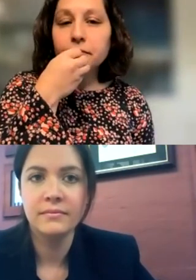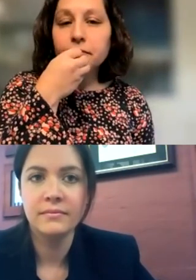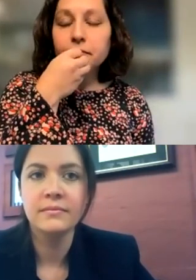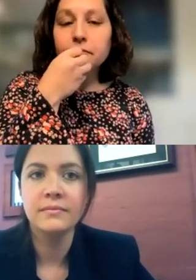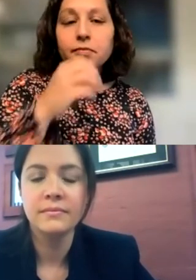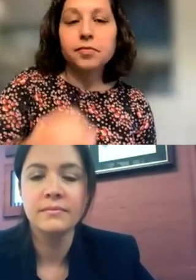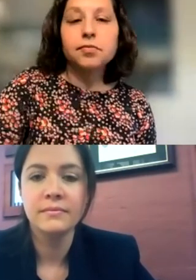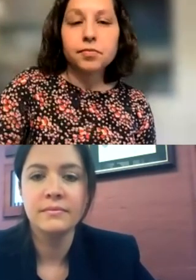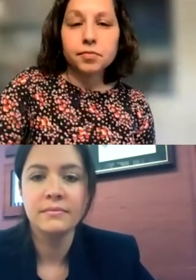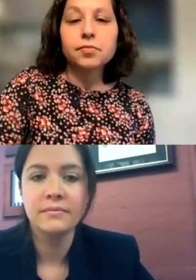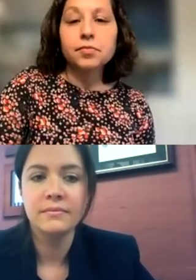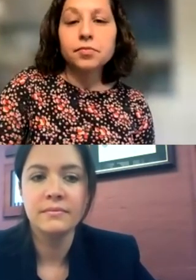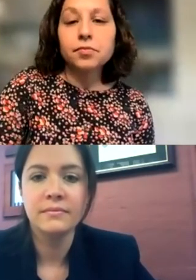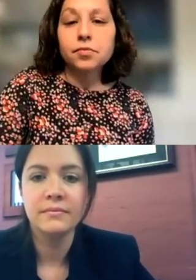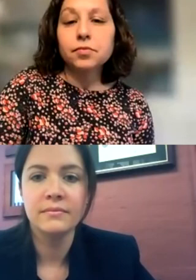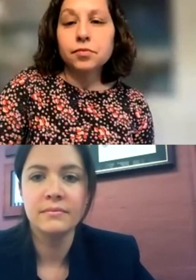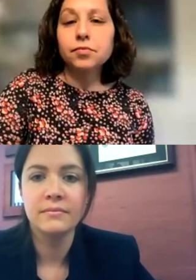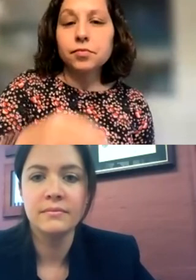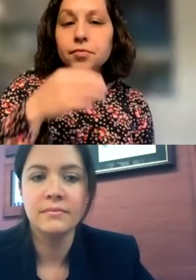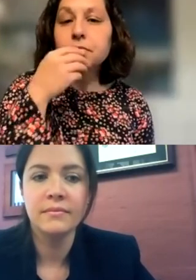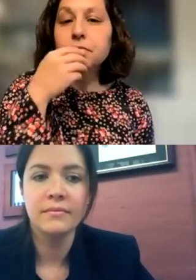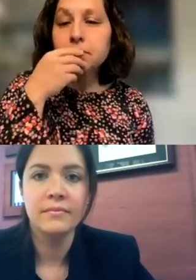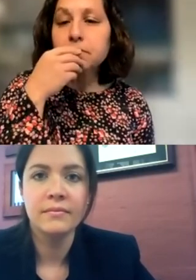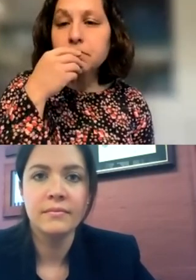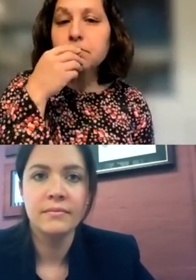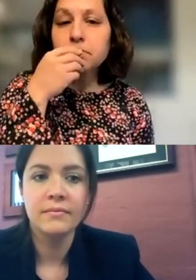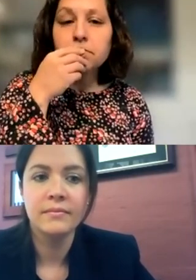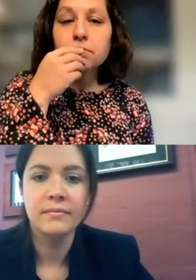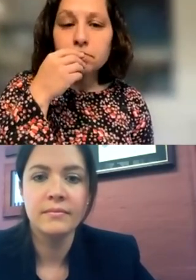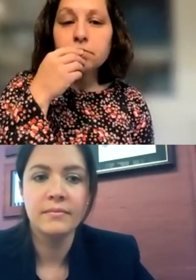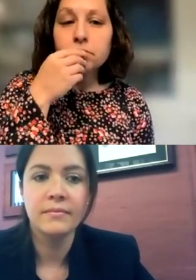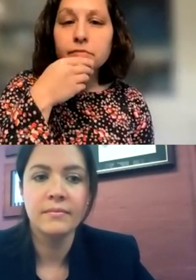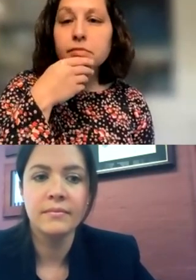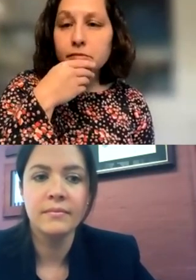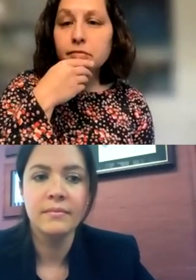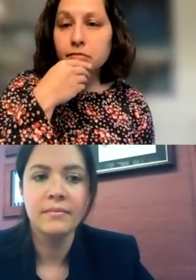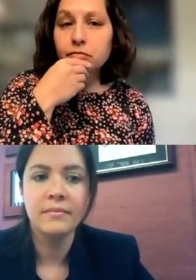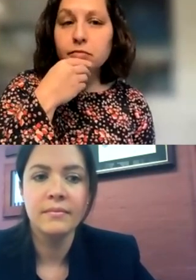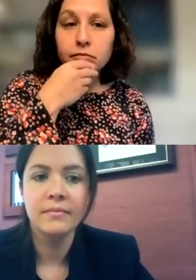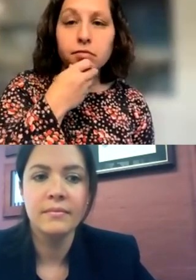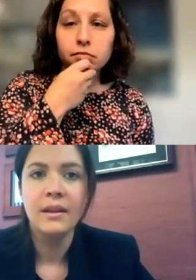way, they make time, they carve it into their schedule. They value it that much.